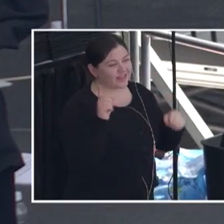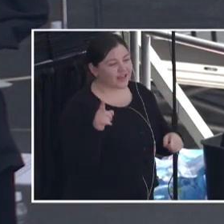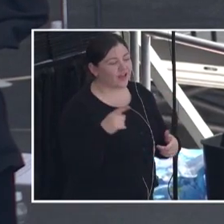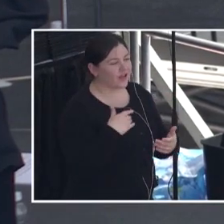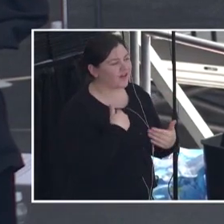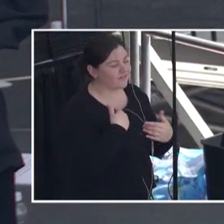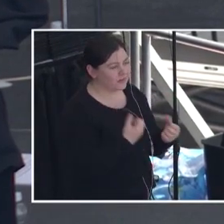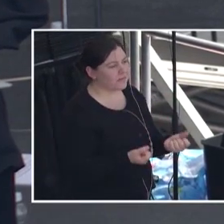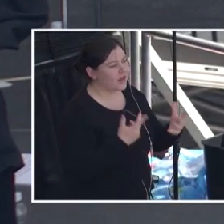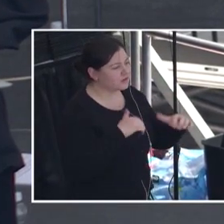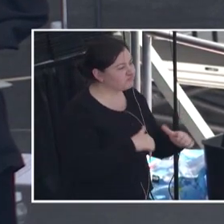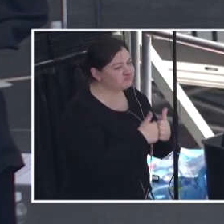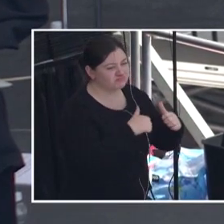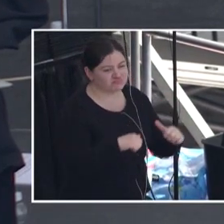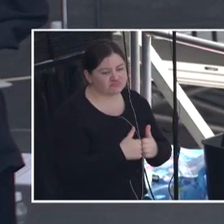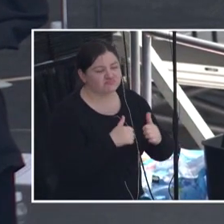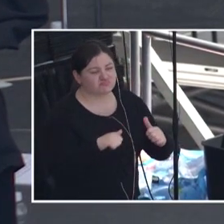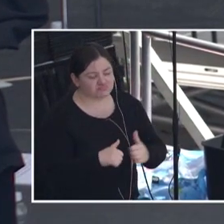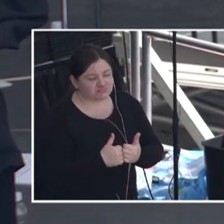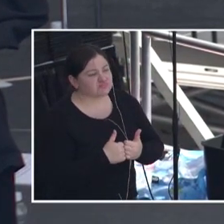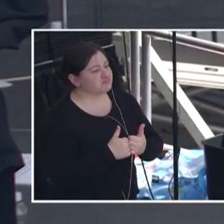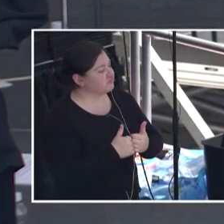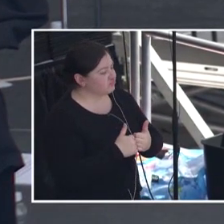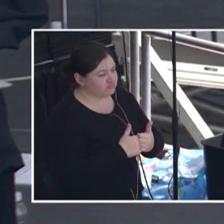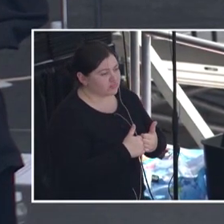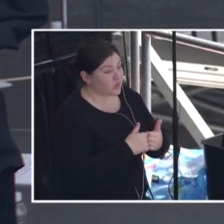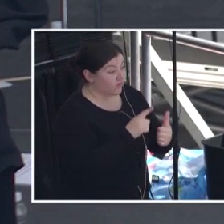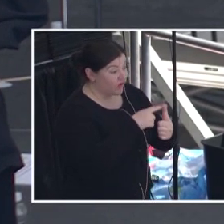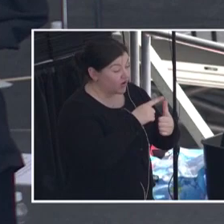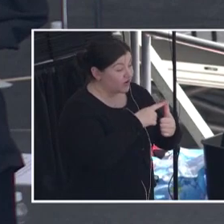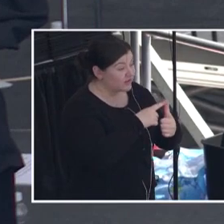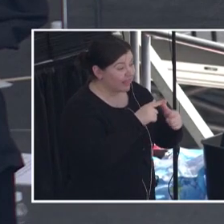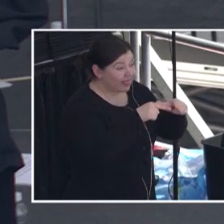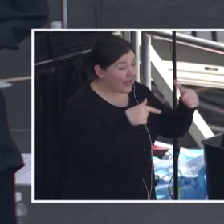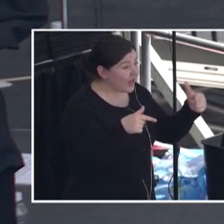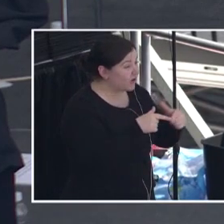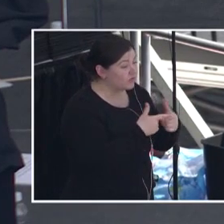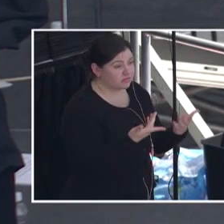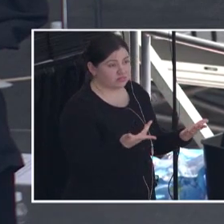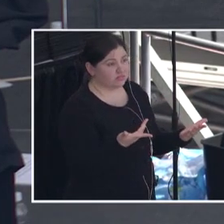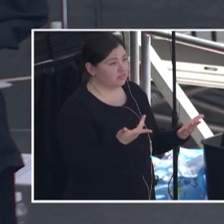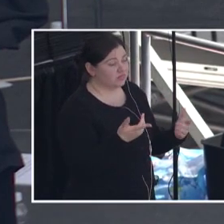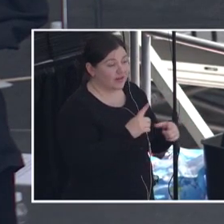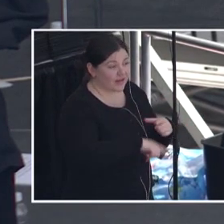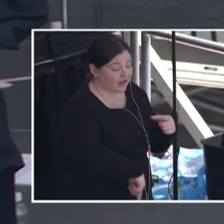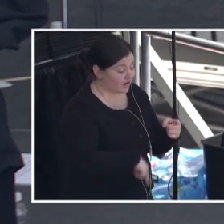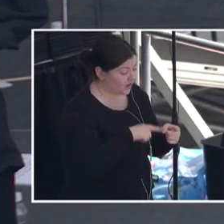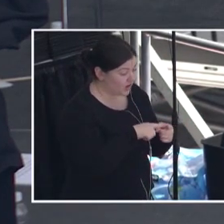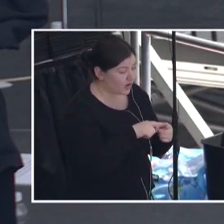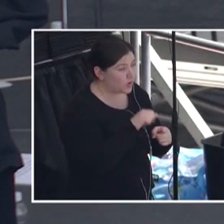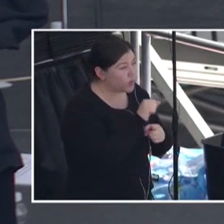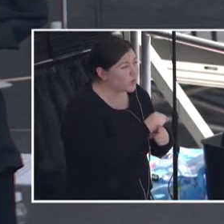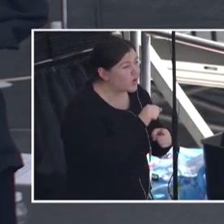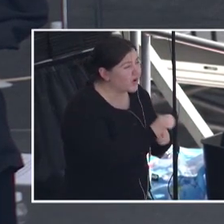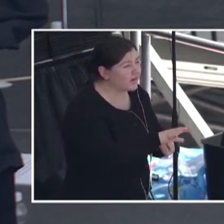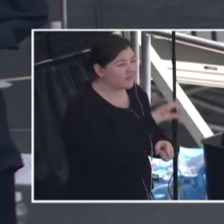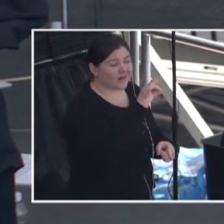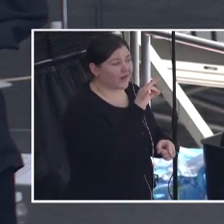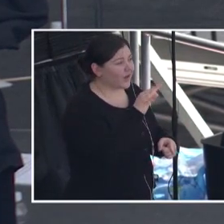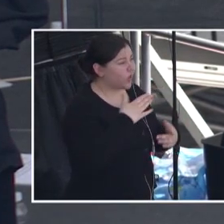hurdles. Among them, not knowing the language and working jobs in